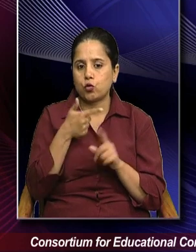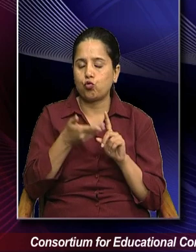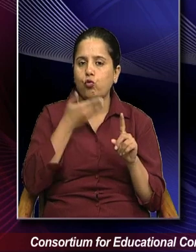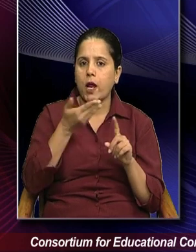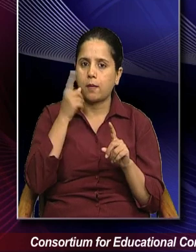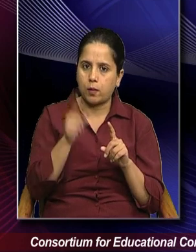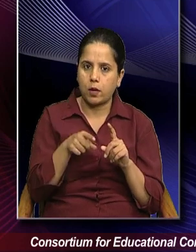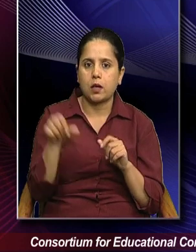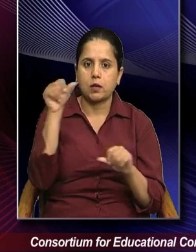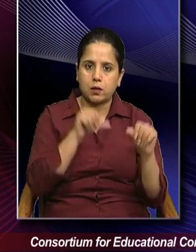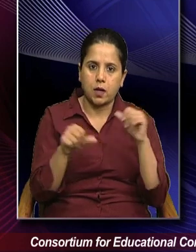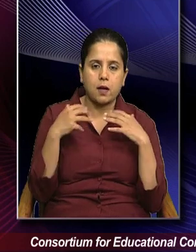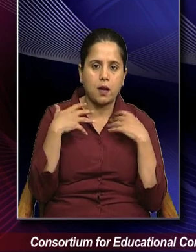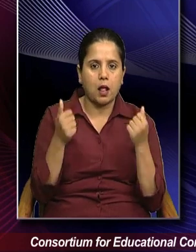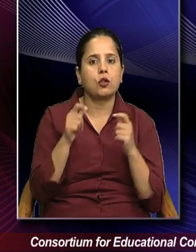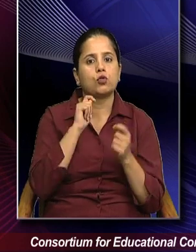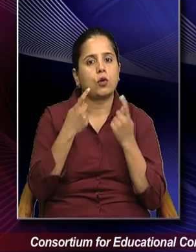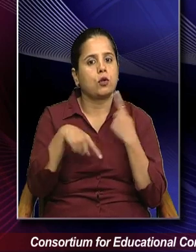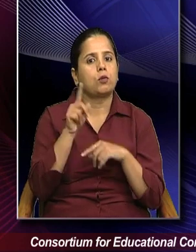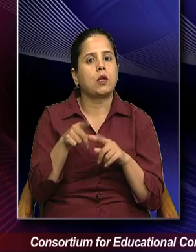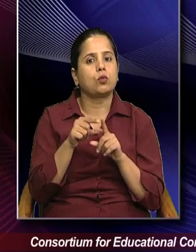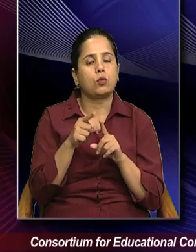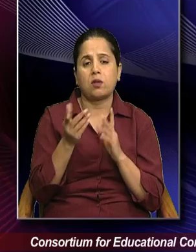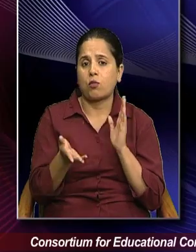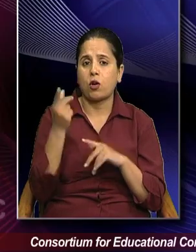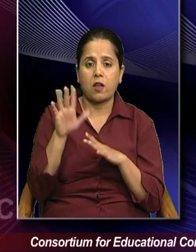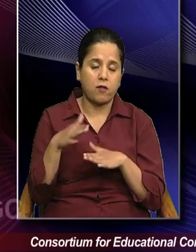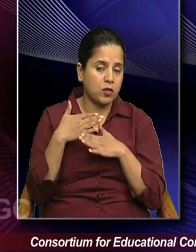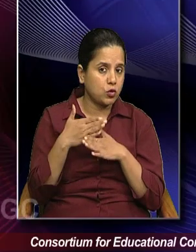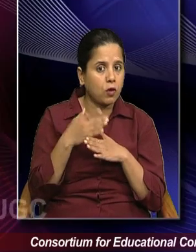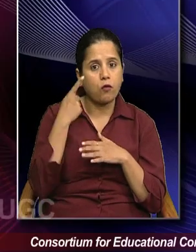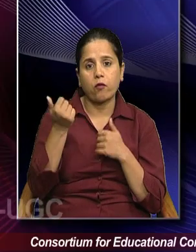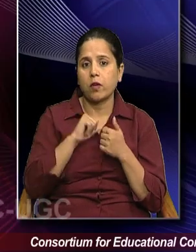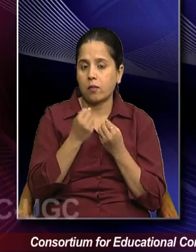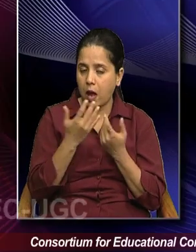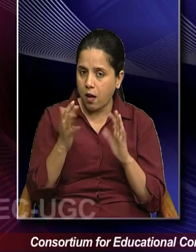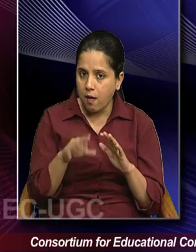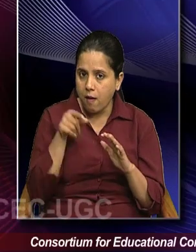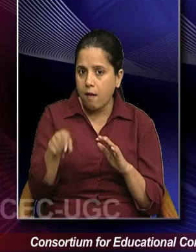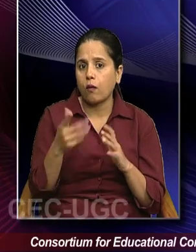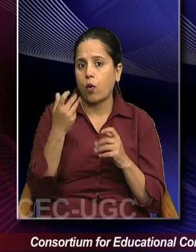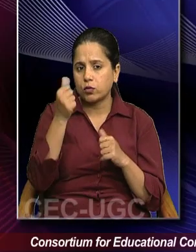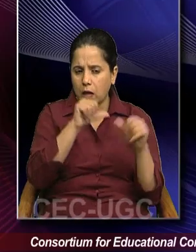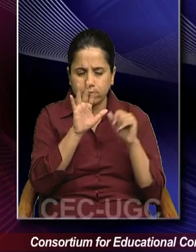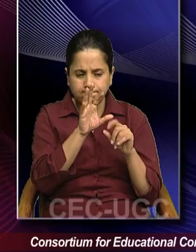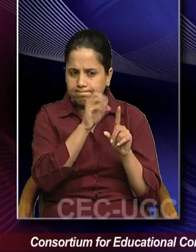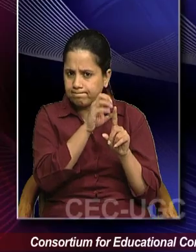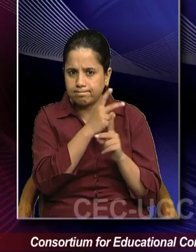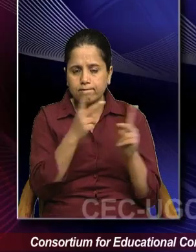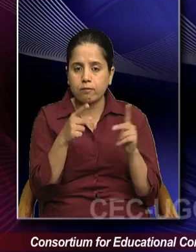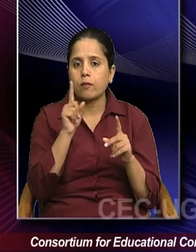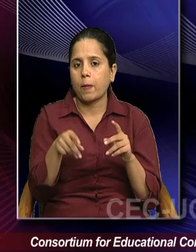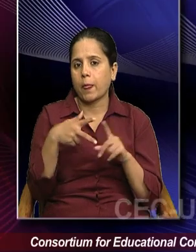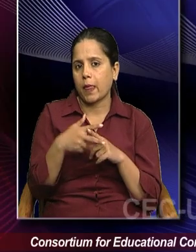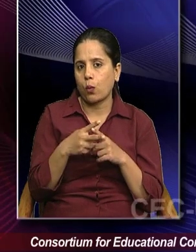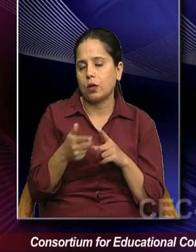as science or health journalists. They have lot of things to share. They have lot of feedback, lot of suggestions for scientists. So, provide